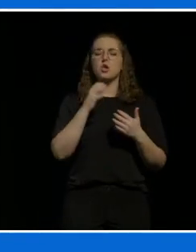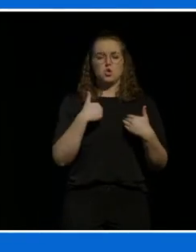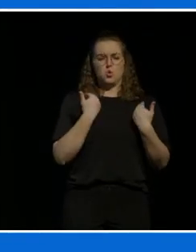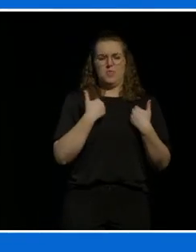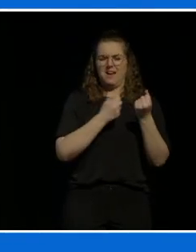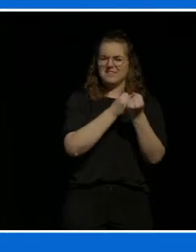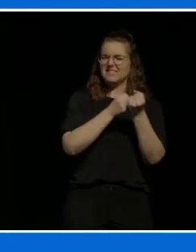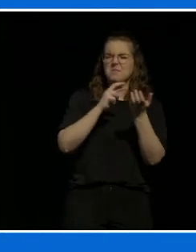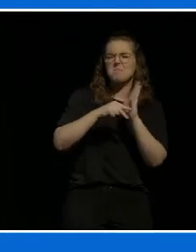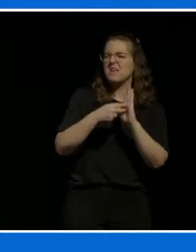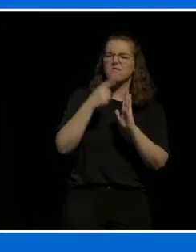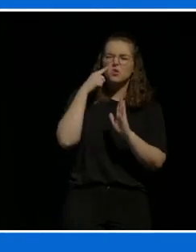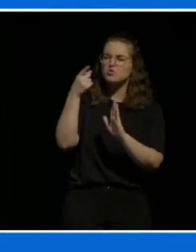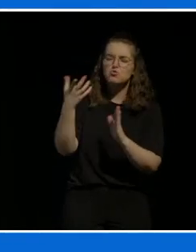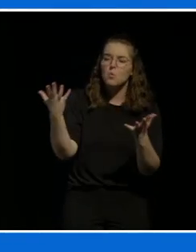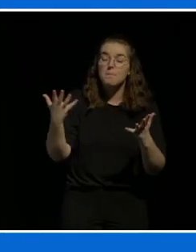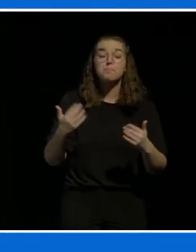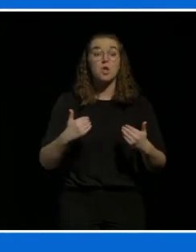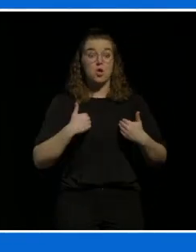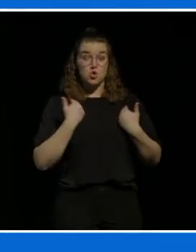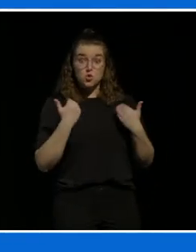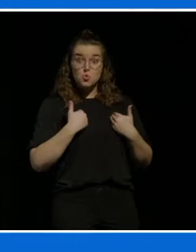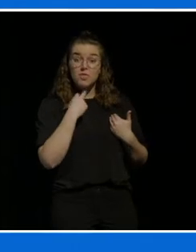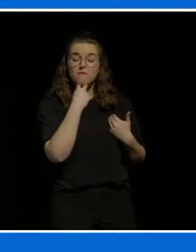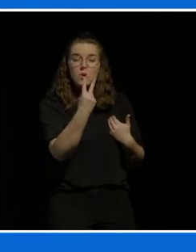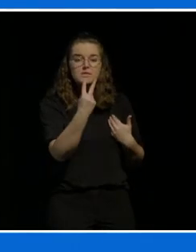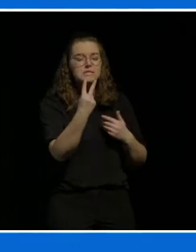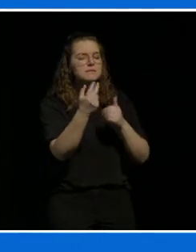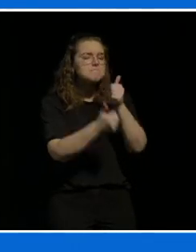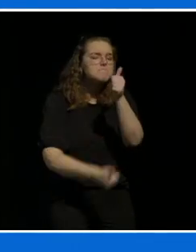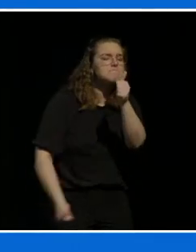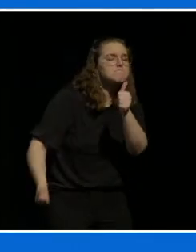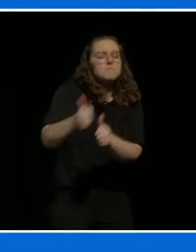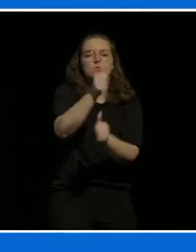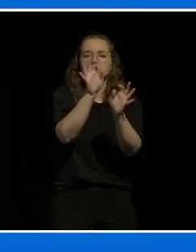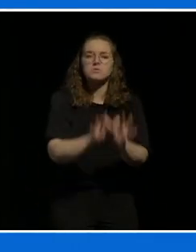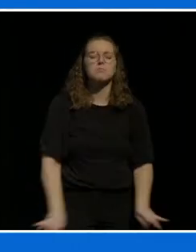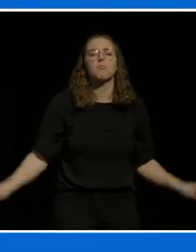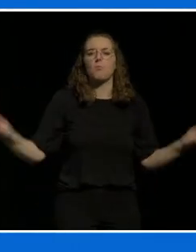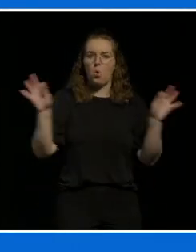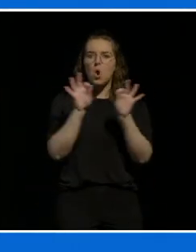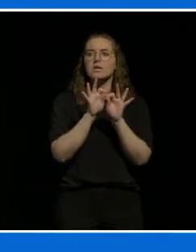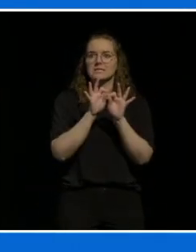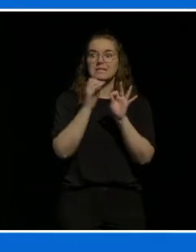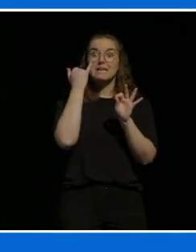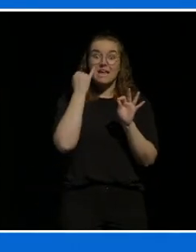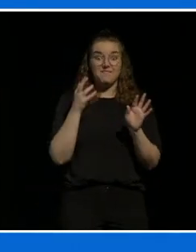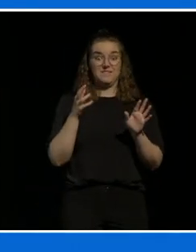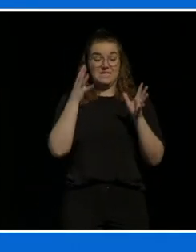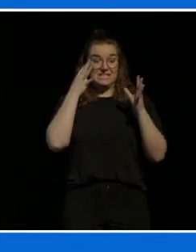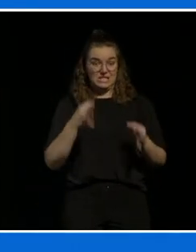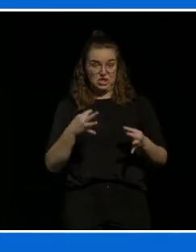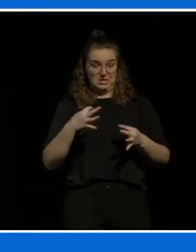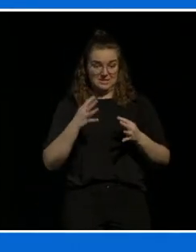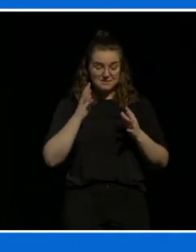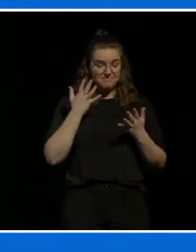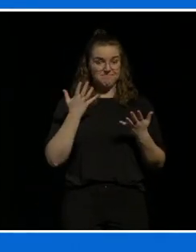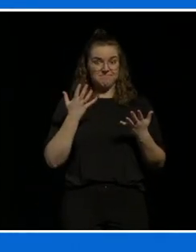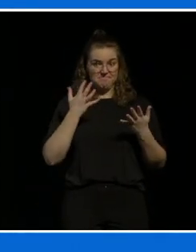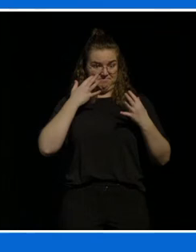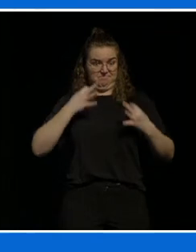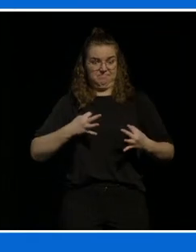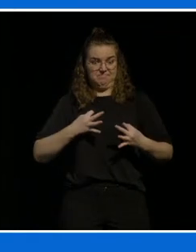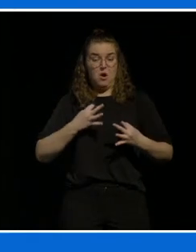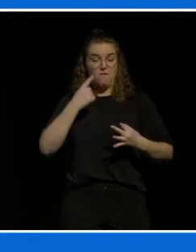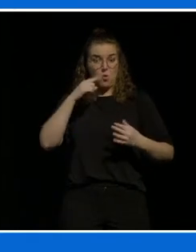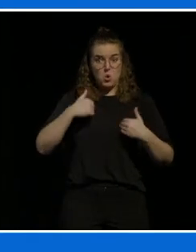Youth voices are the most important voices in any room where a decision is being made about them. And from the time that I